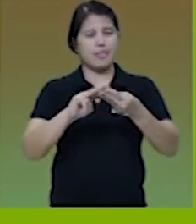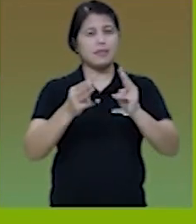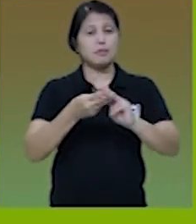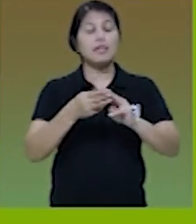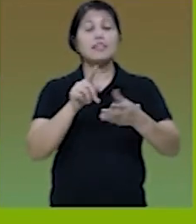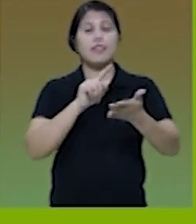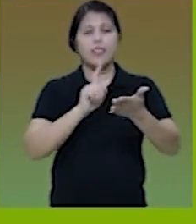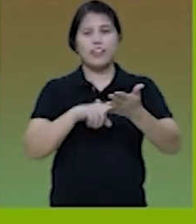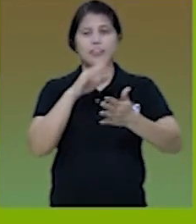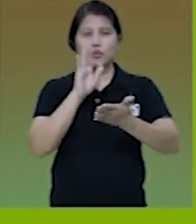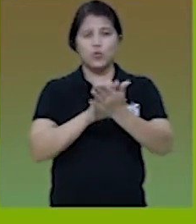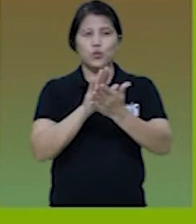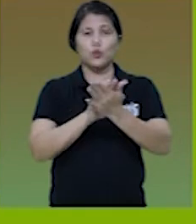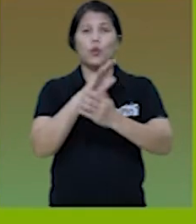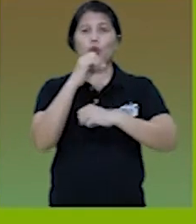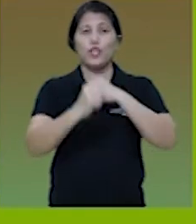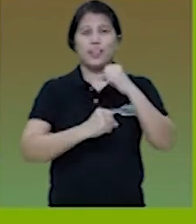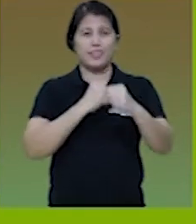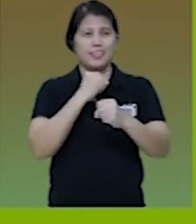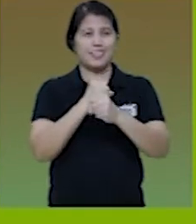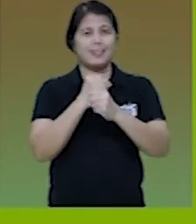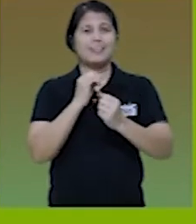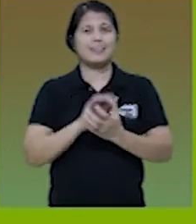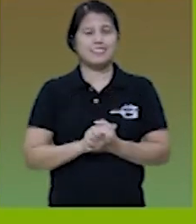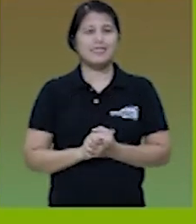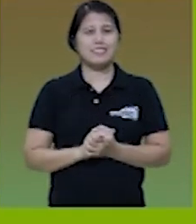this school year.